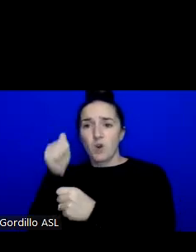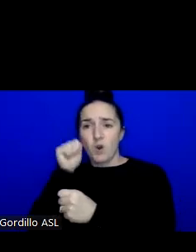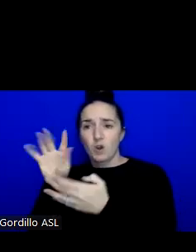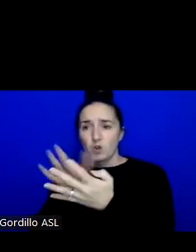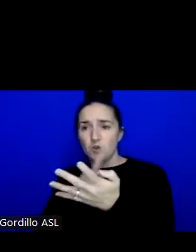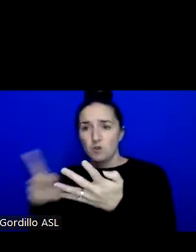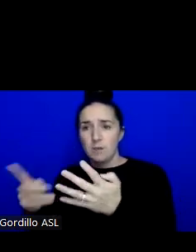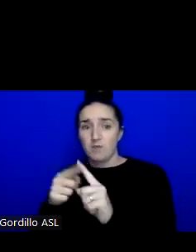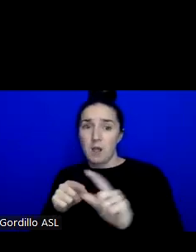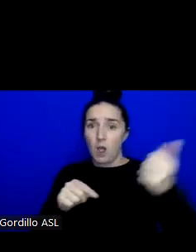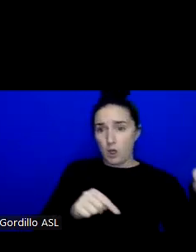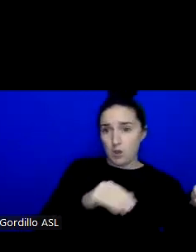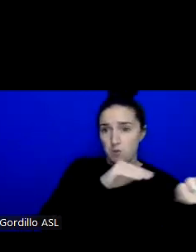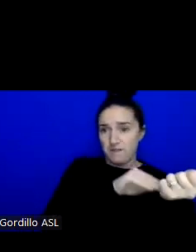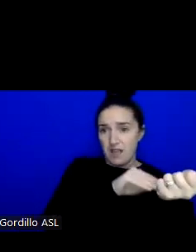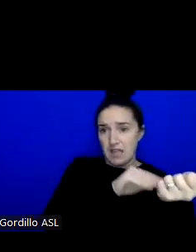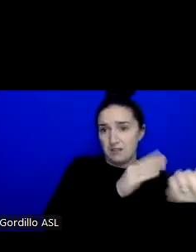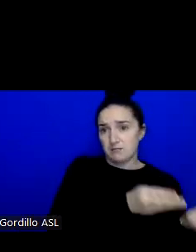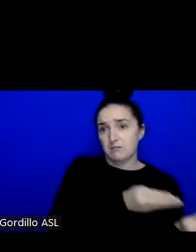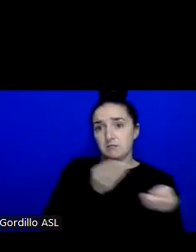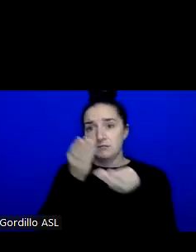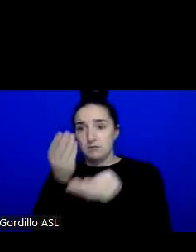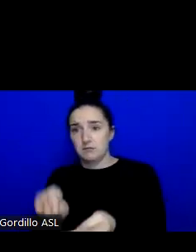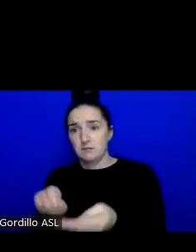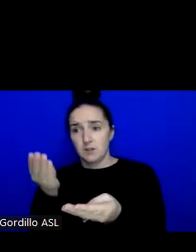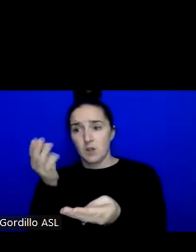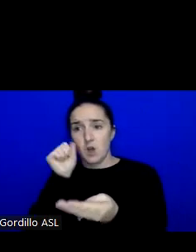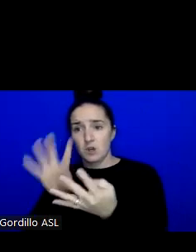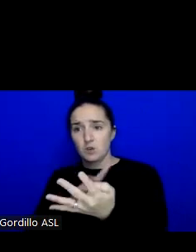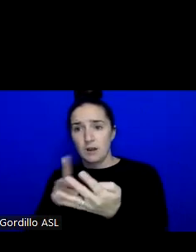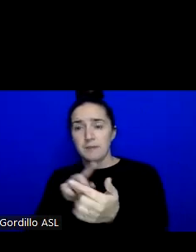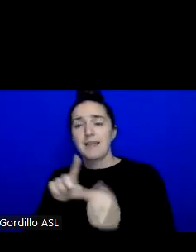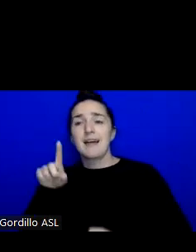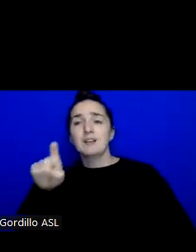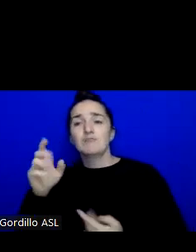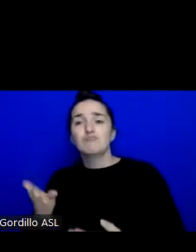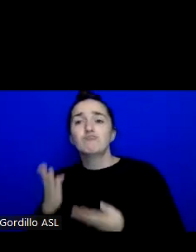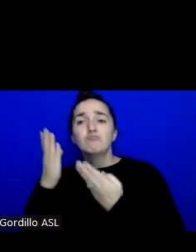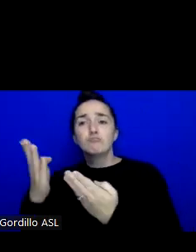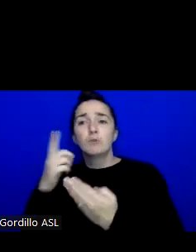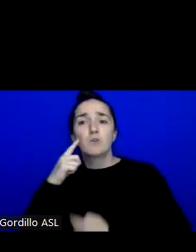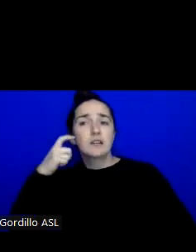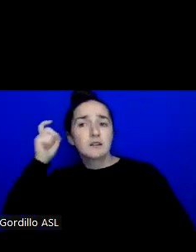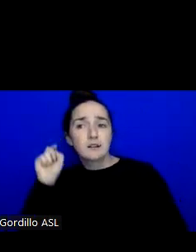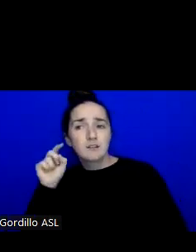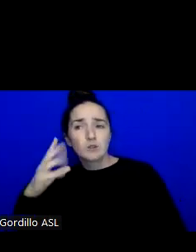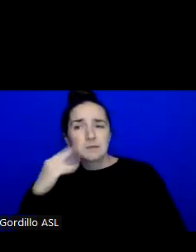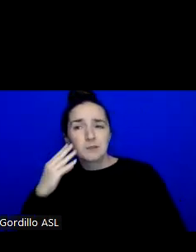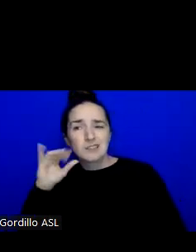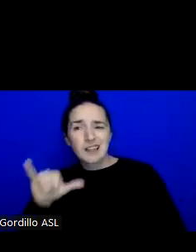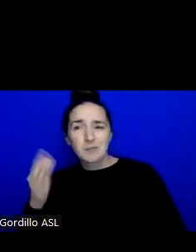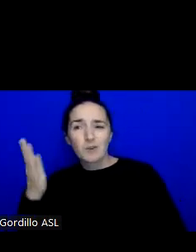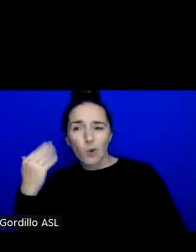another provider and then asked to make a recommendation for a hearing aid? Have you experienced